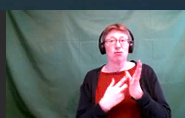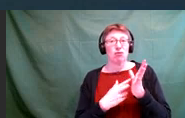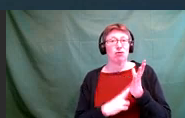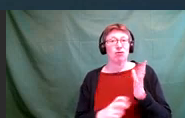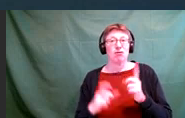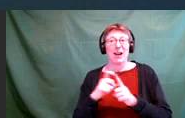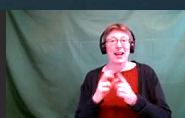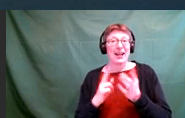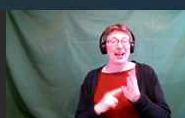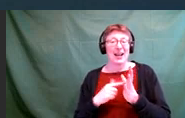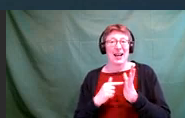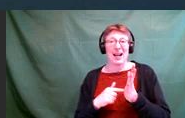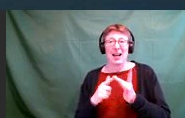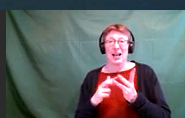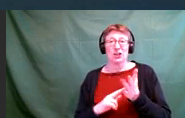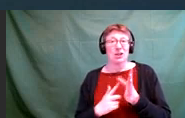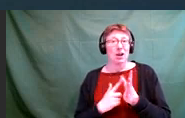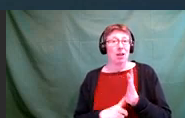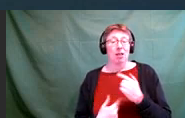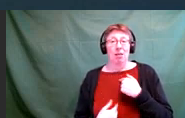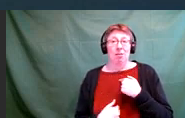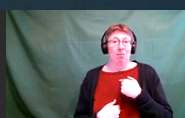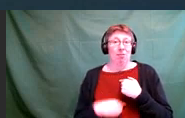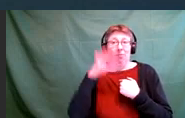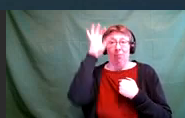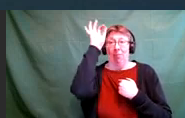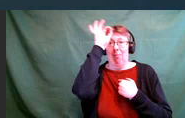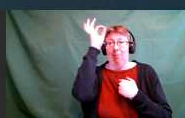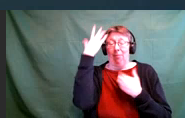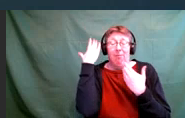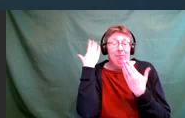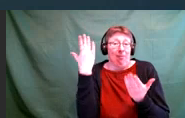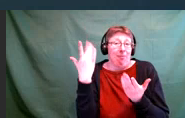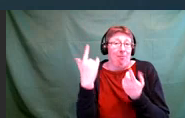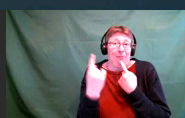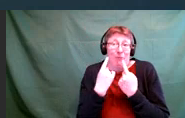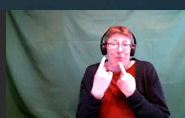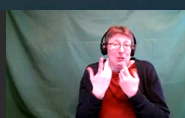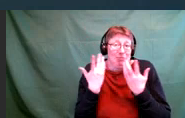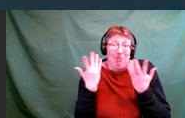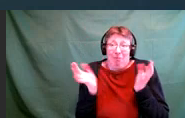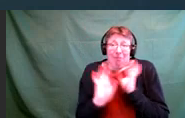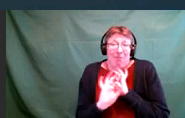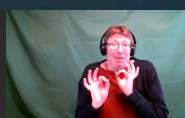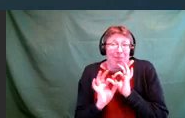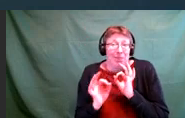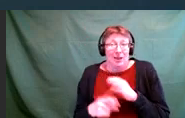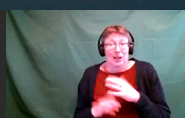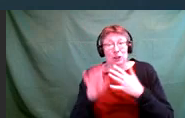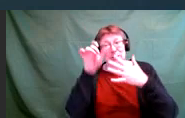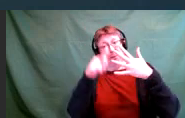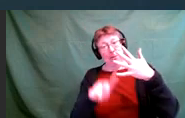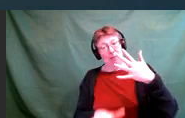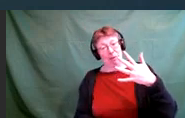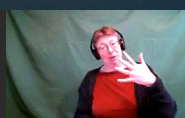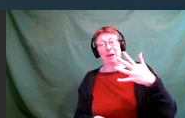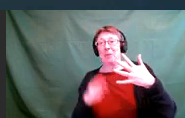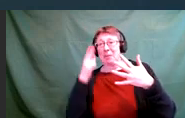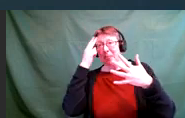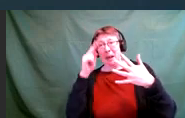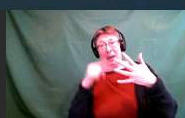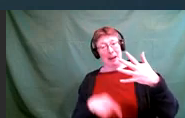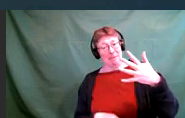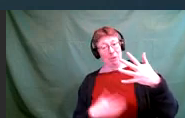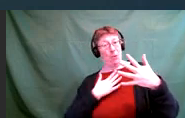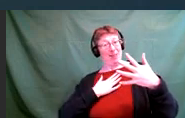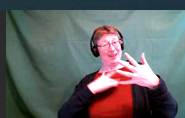for a Grand National. We know very little about horse racing, so we just pick one that it's got a good